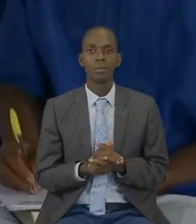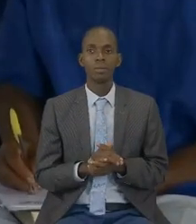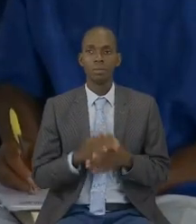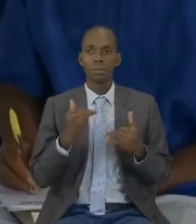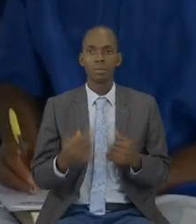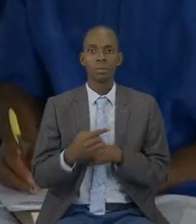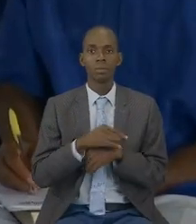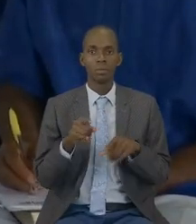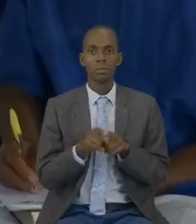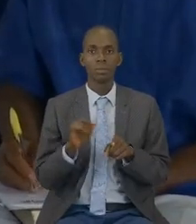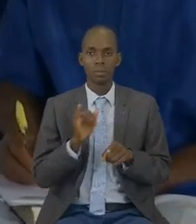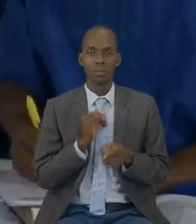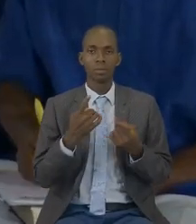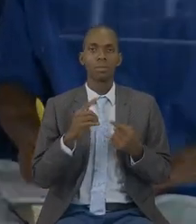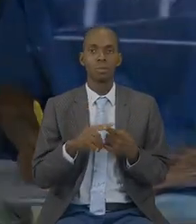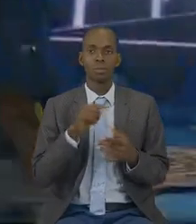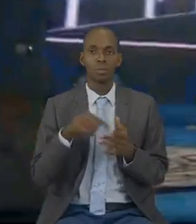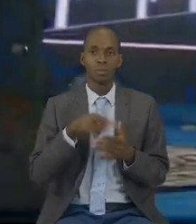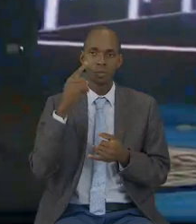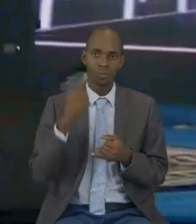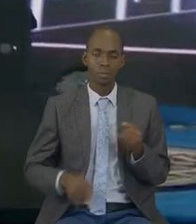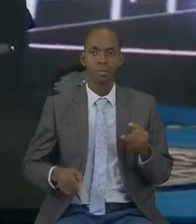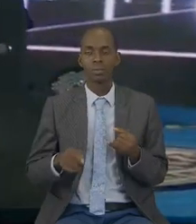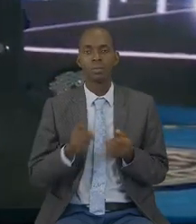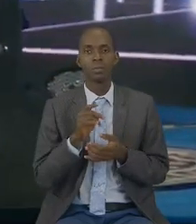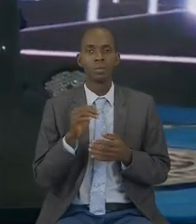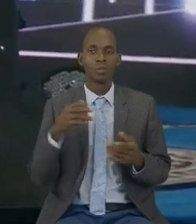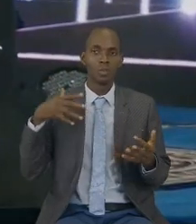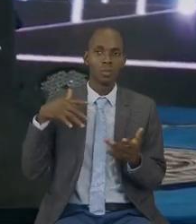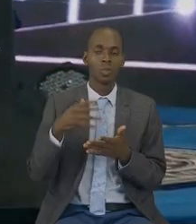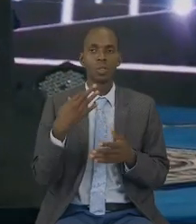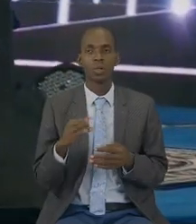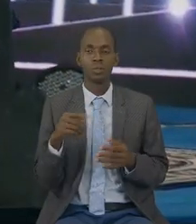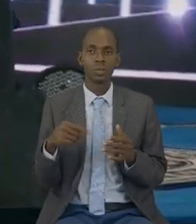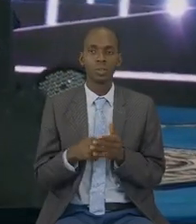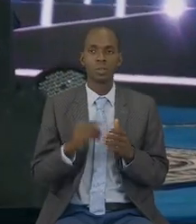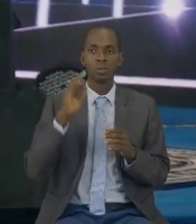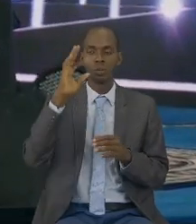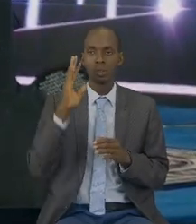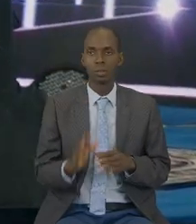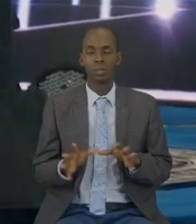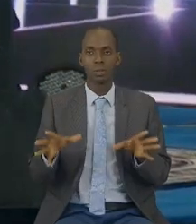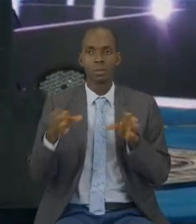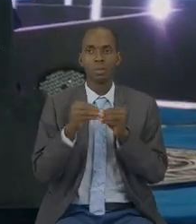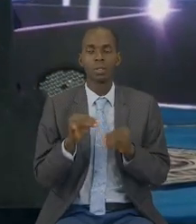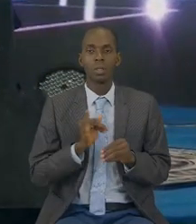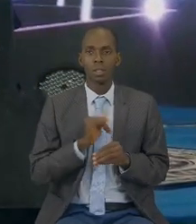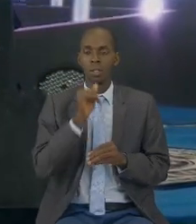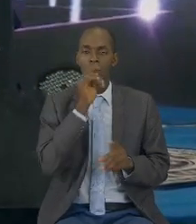as I come to this final session for the ministers and professionals, I'm talking on an